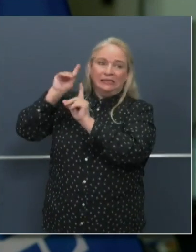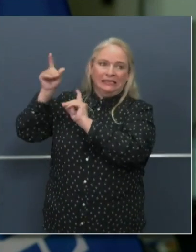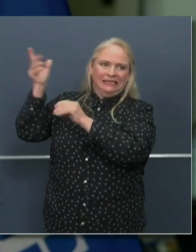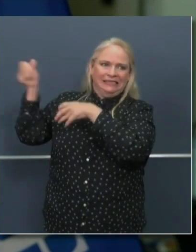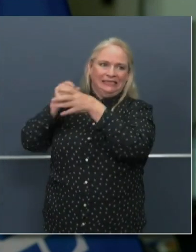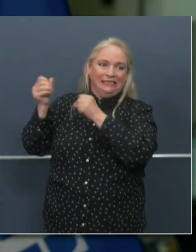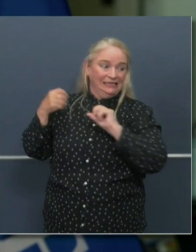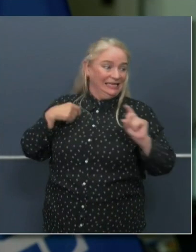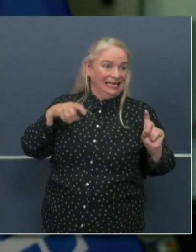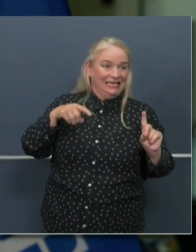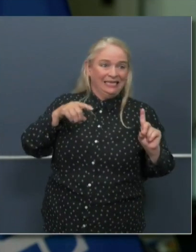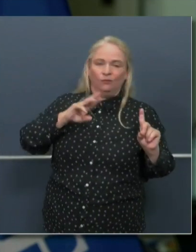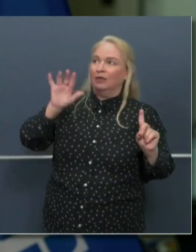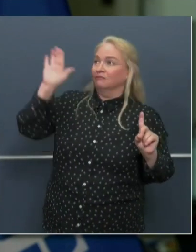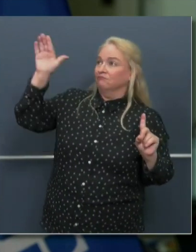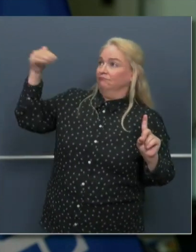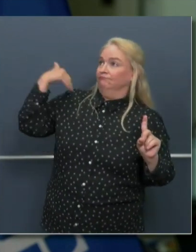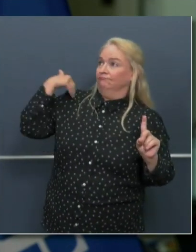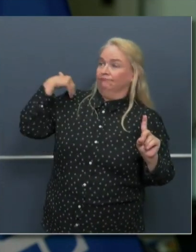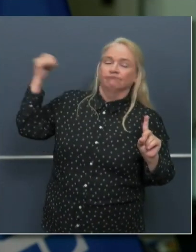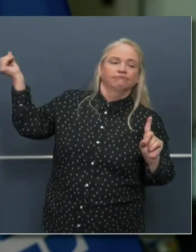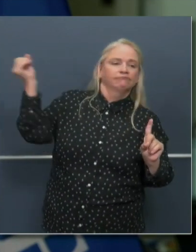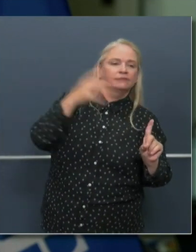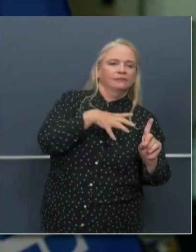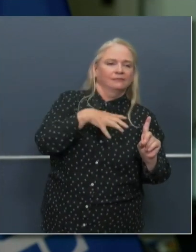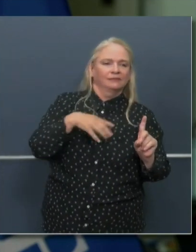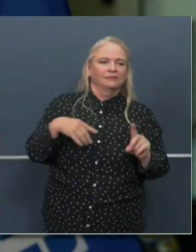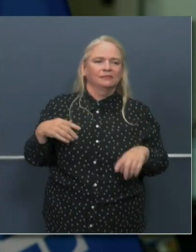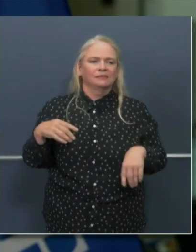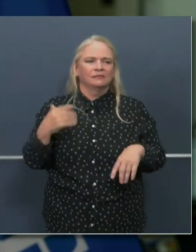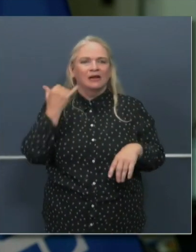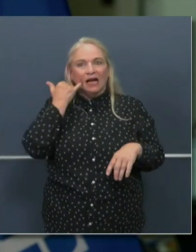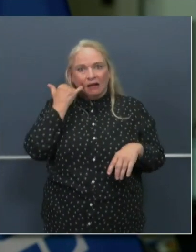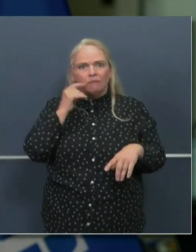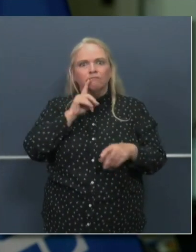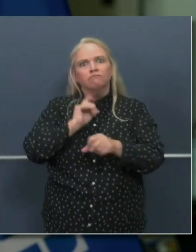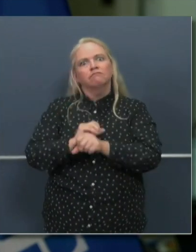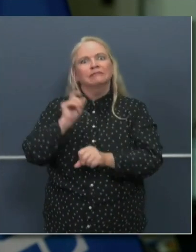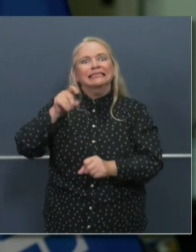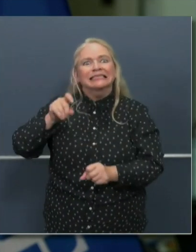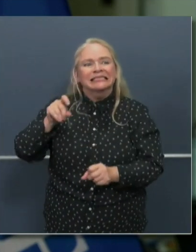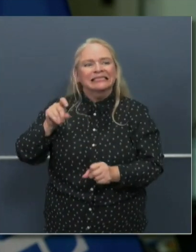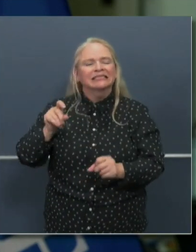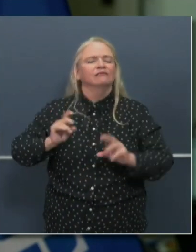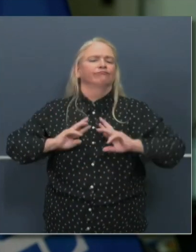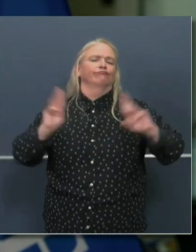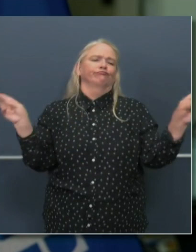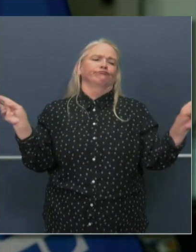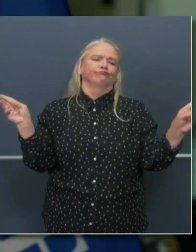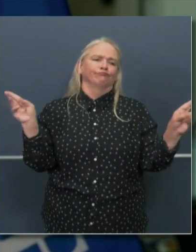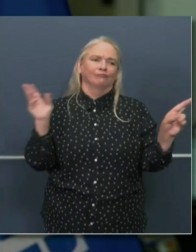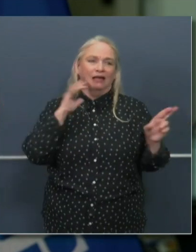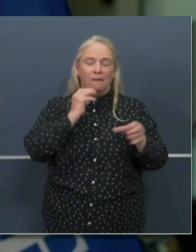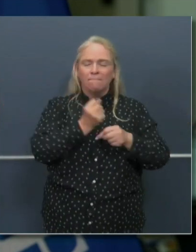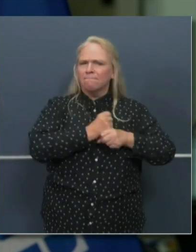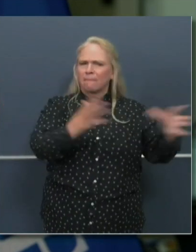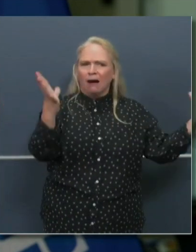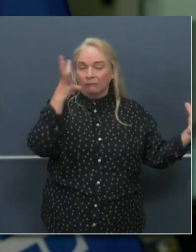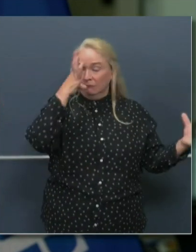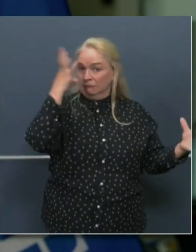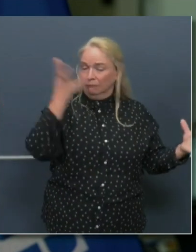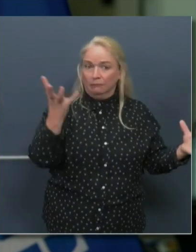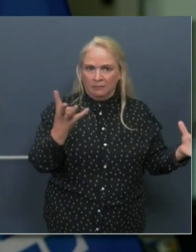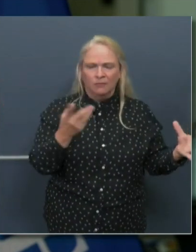we take a look at being ready for even higher numbers. So we're preparing to surge. We're going to surge differently this